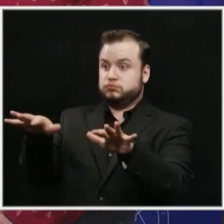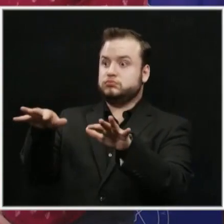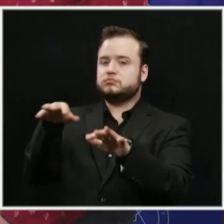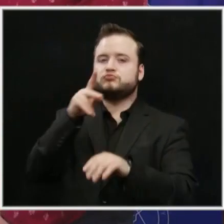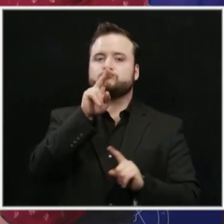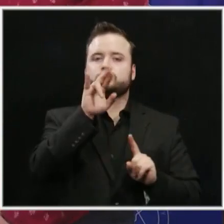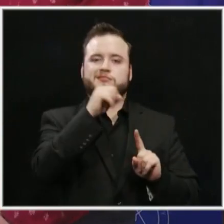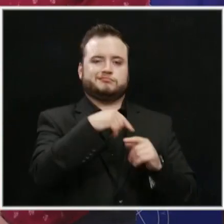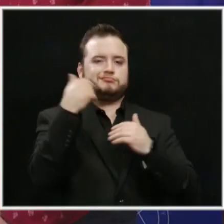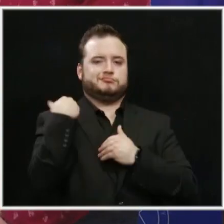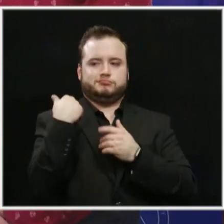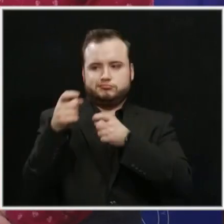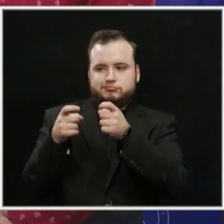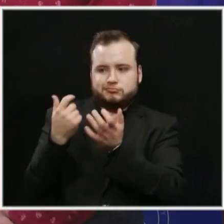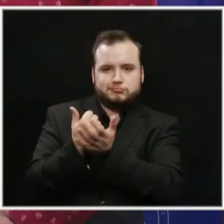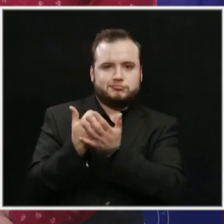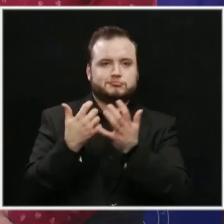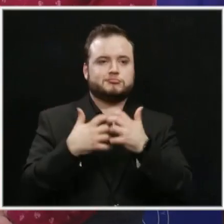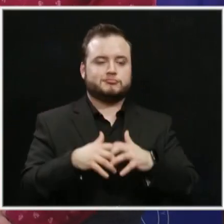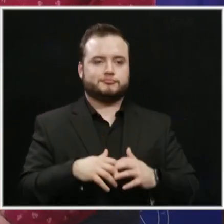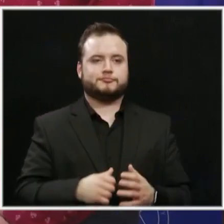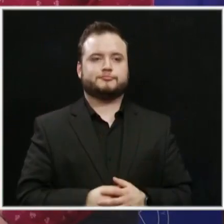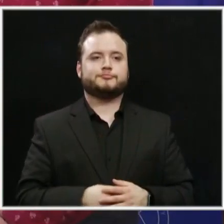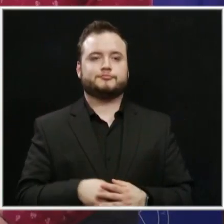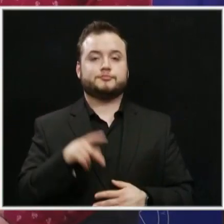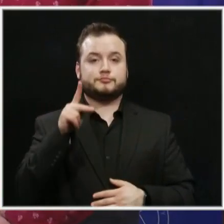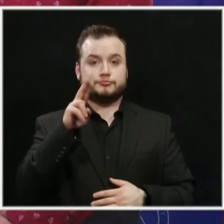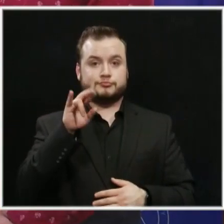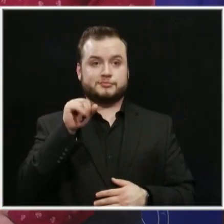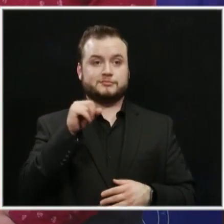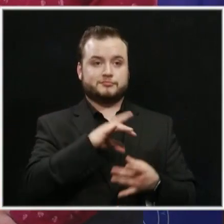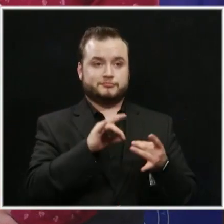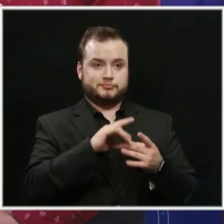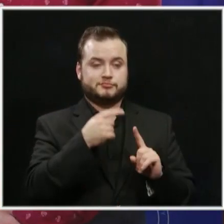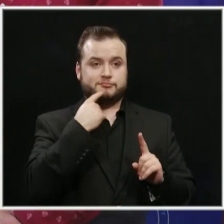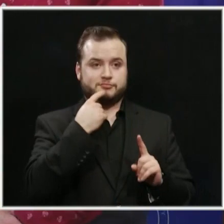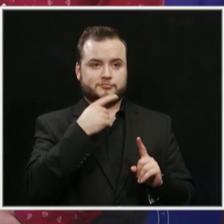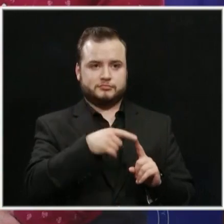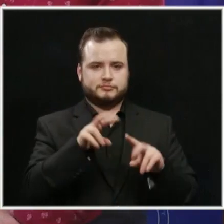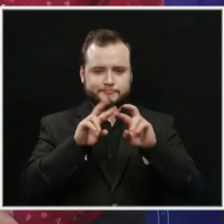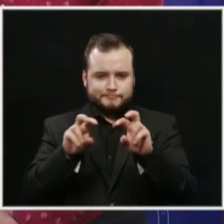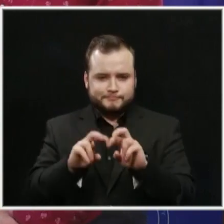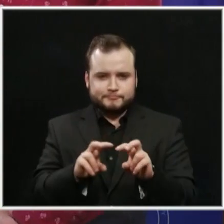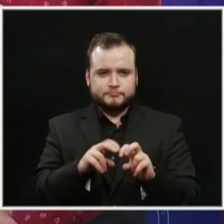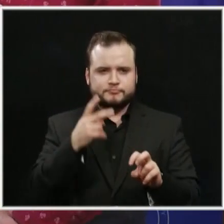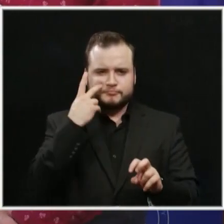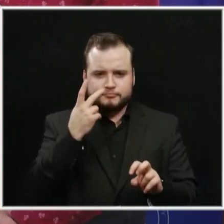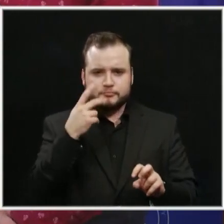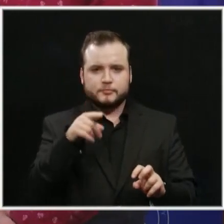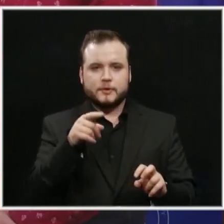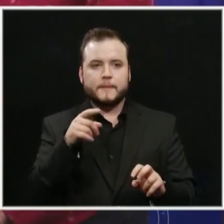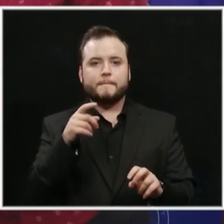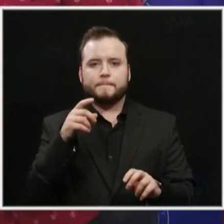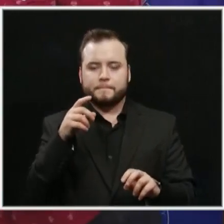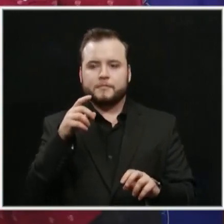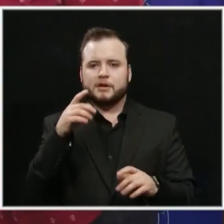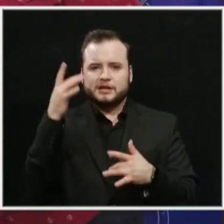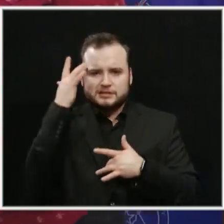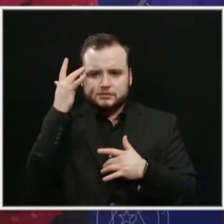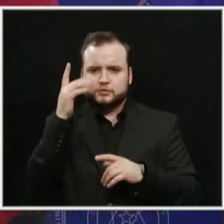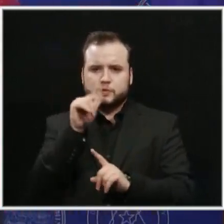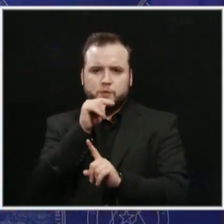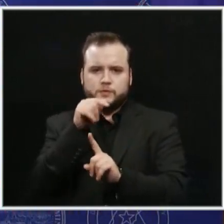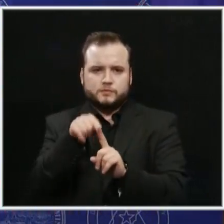point. Identify who's sick, do all the disease investigations, identify their contacts, isolate those people. But Chris can tell you more about